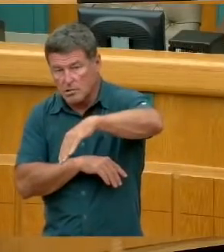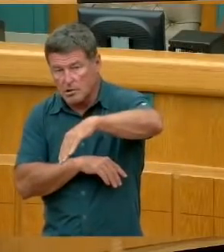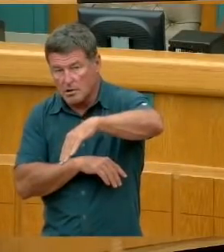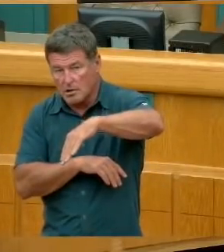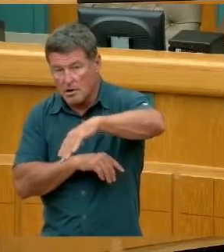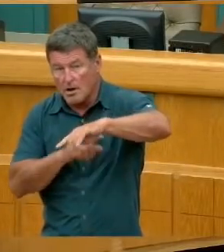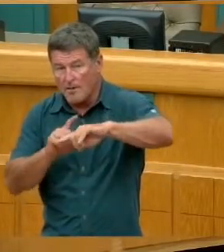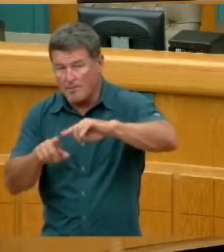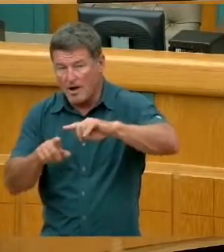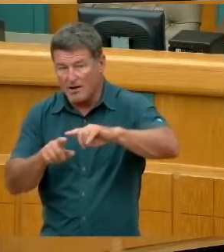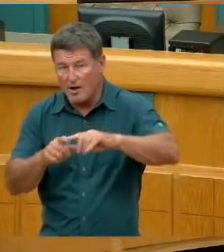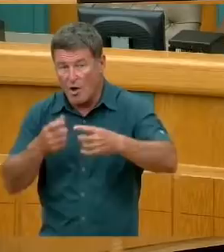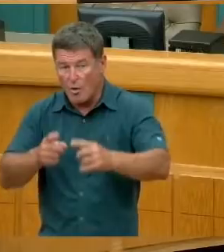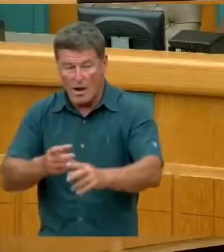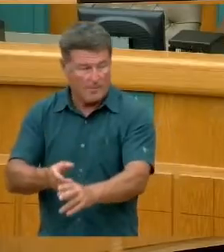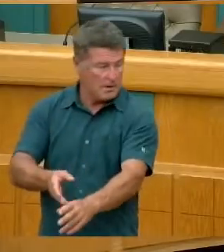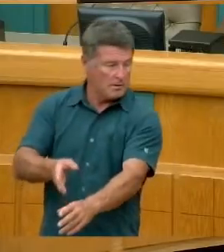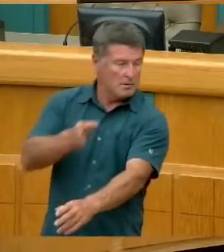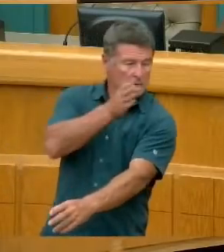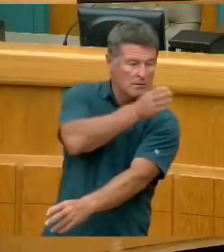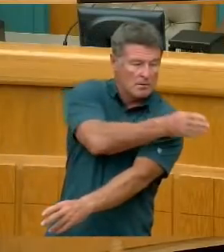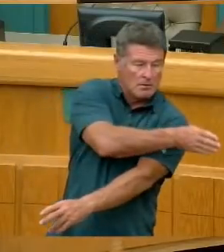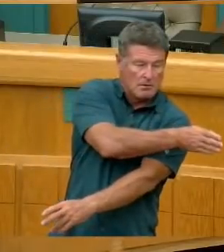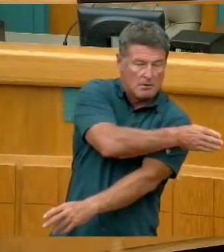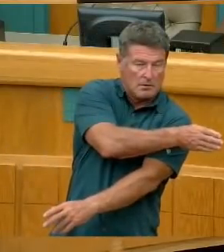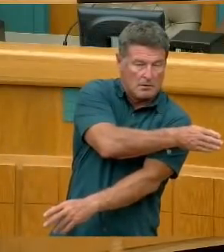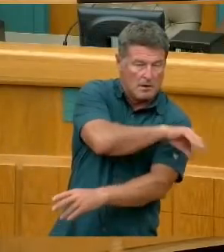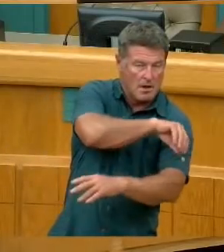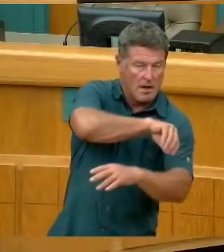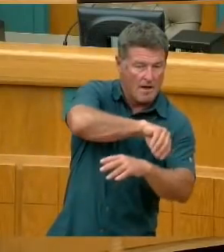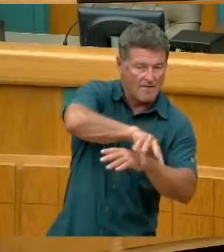unfortunately, we still have the consequences